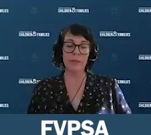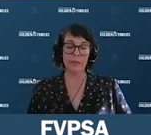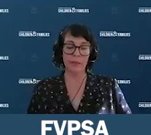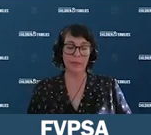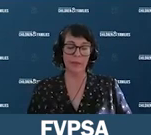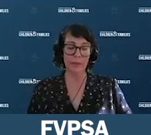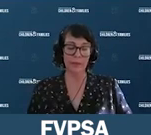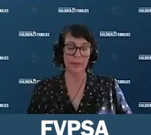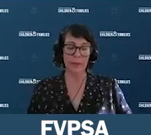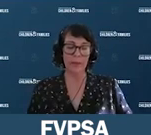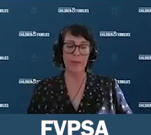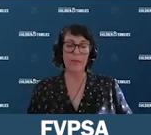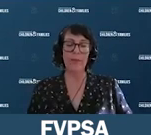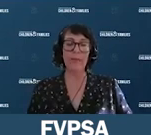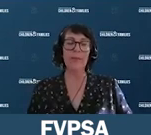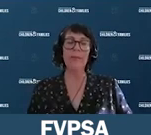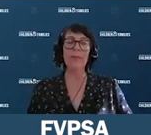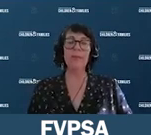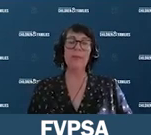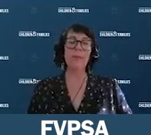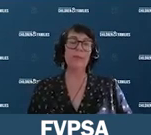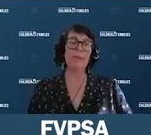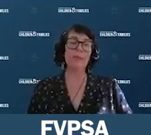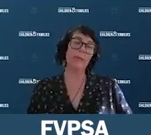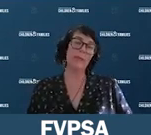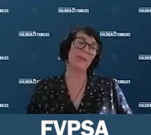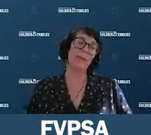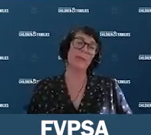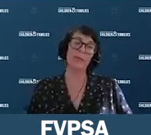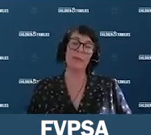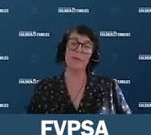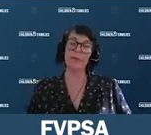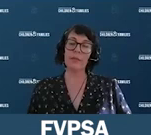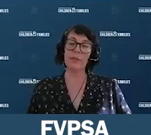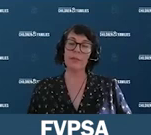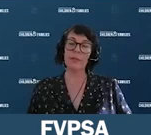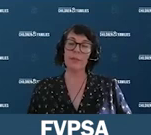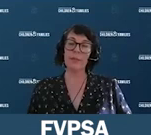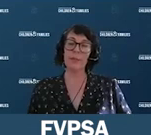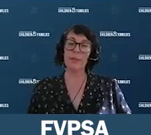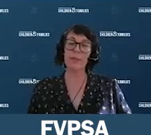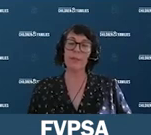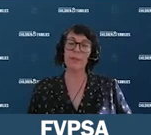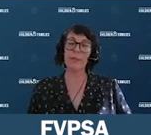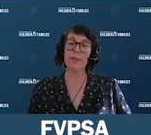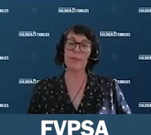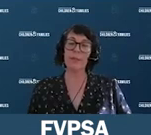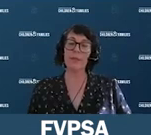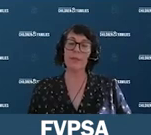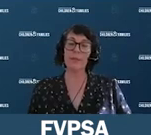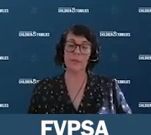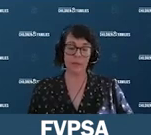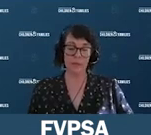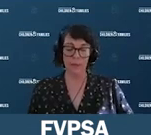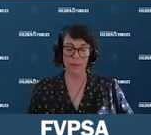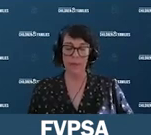because the need for services is directly related to the family's homelessness, which is related to their victimization. So this first